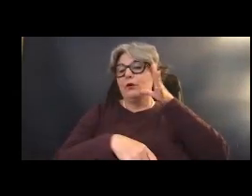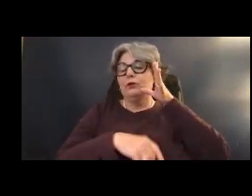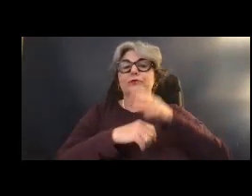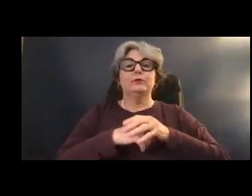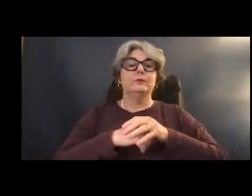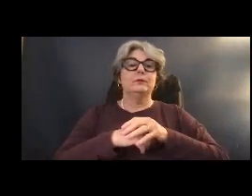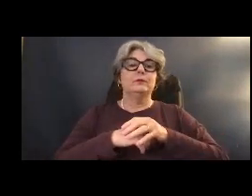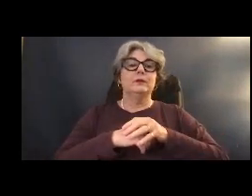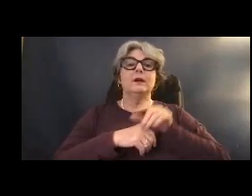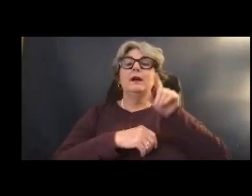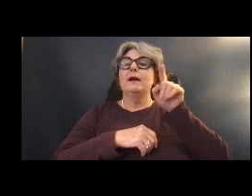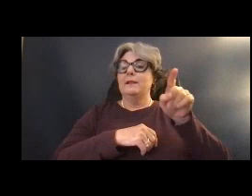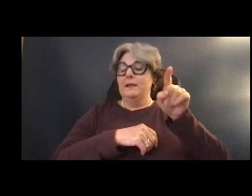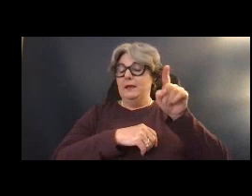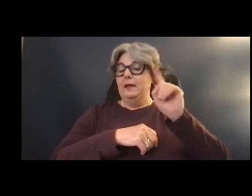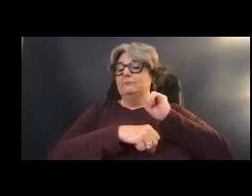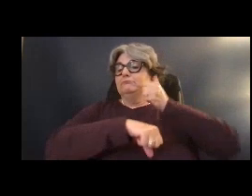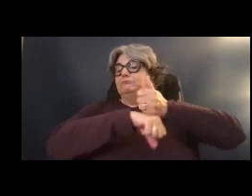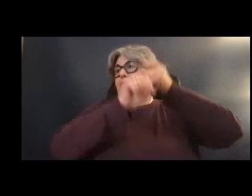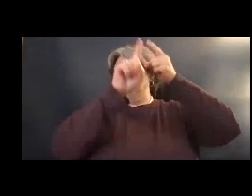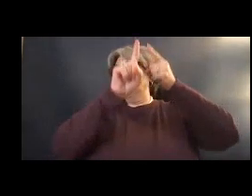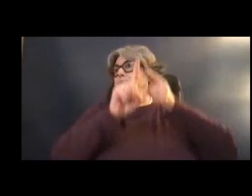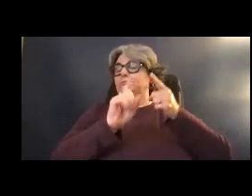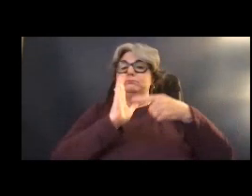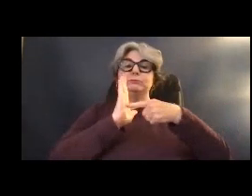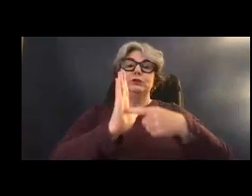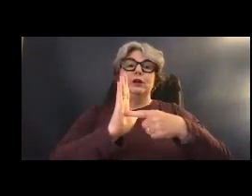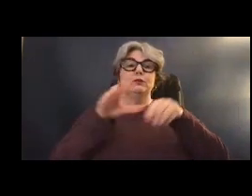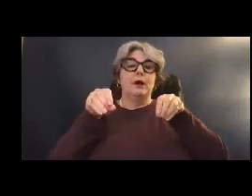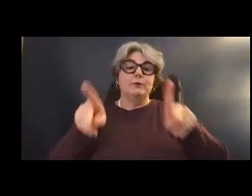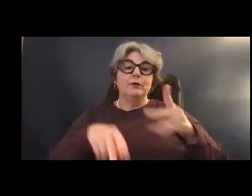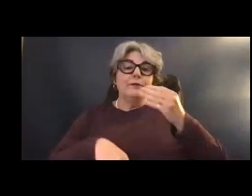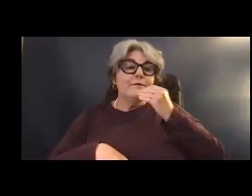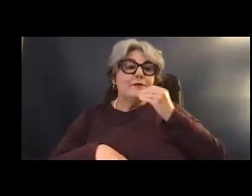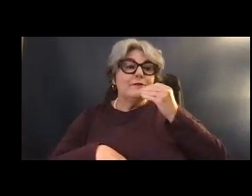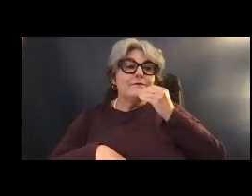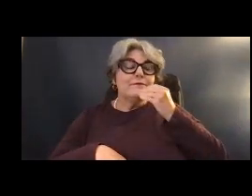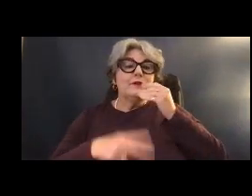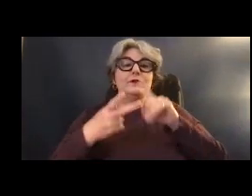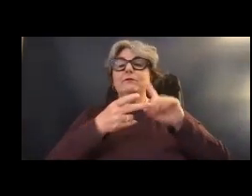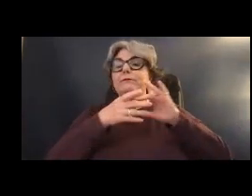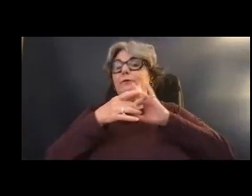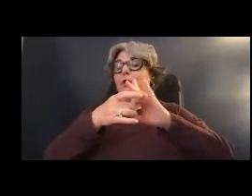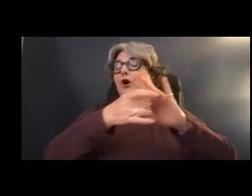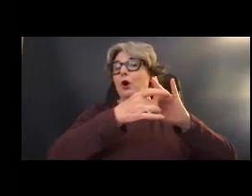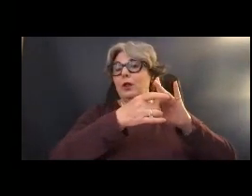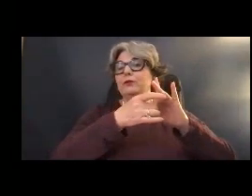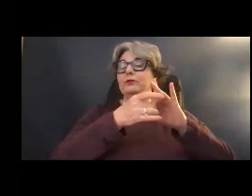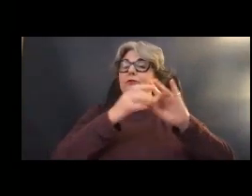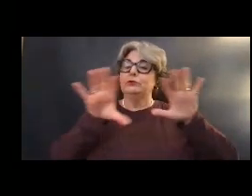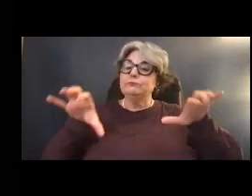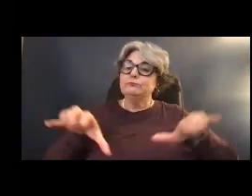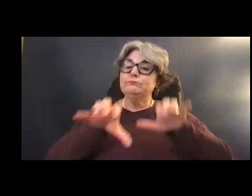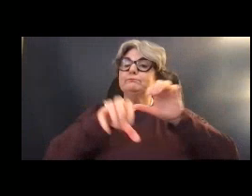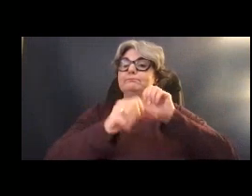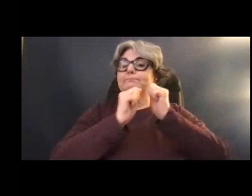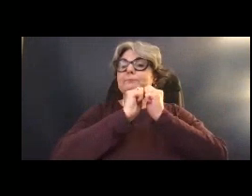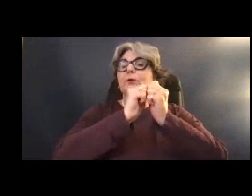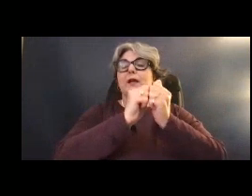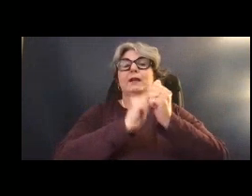these milestones set up a good opportunity for the coalition to mobilize its action